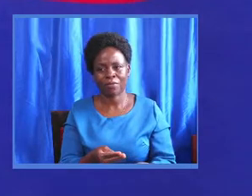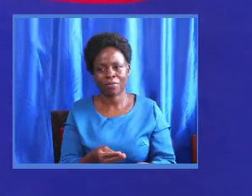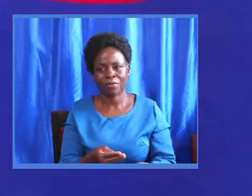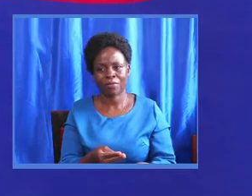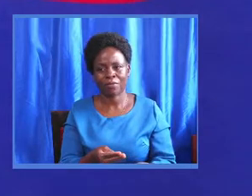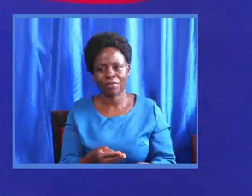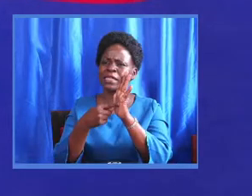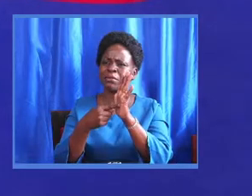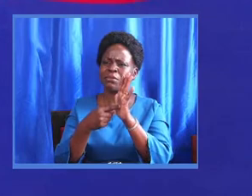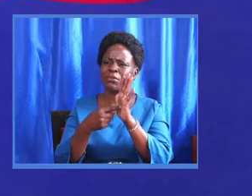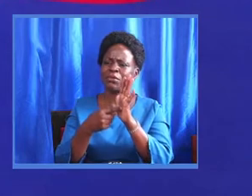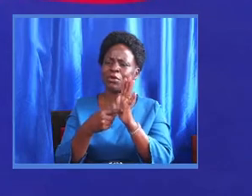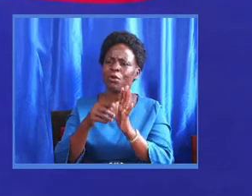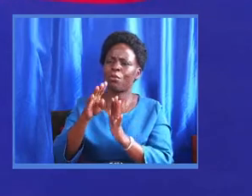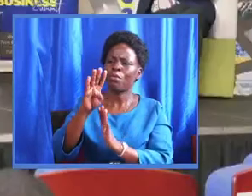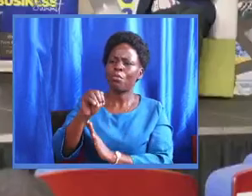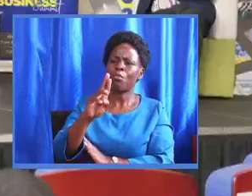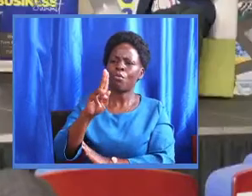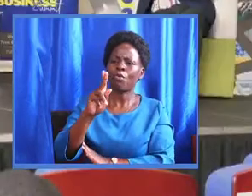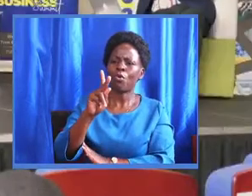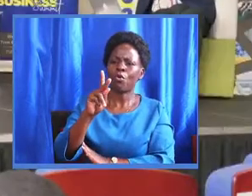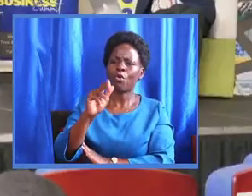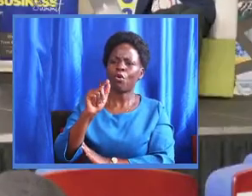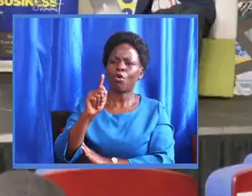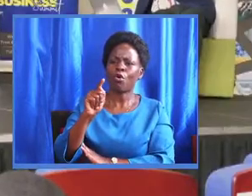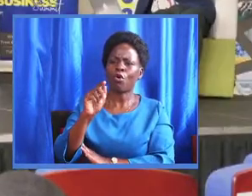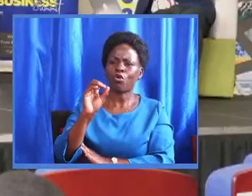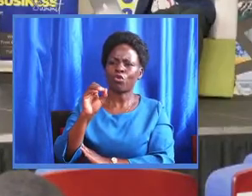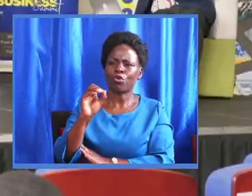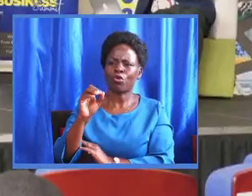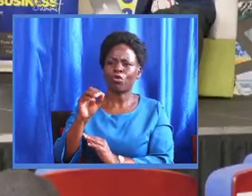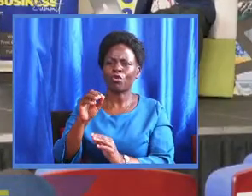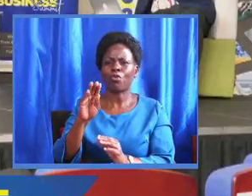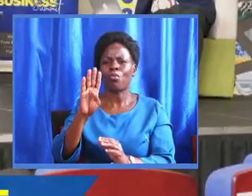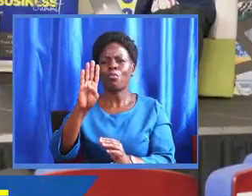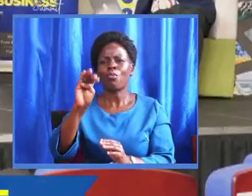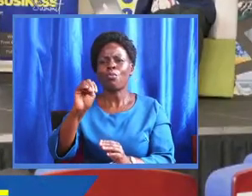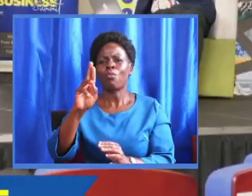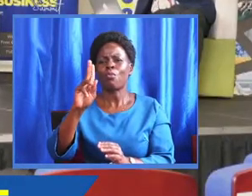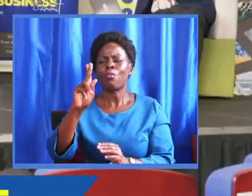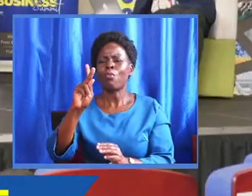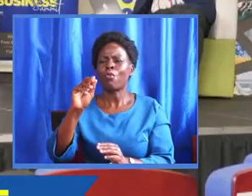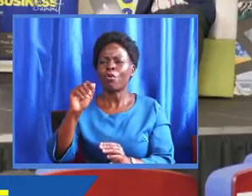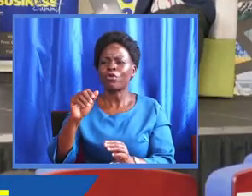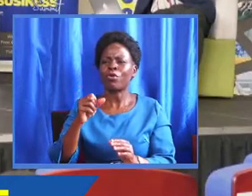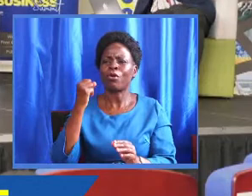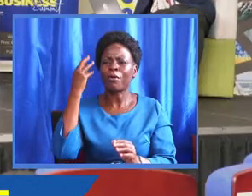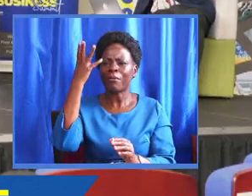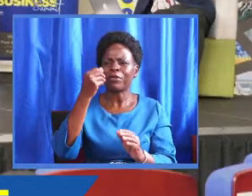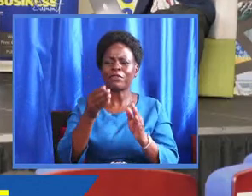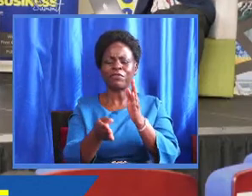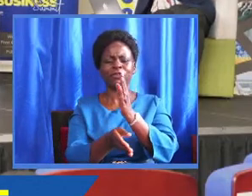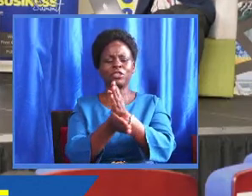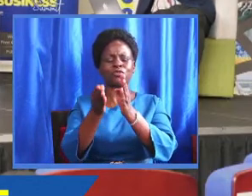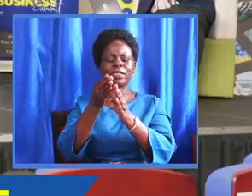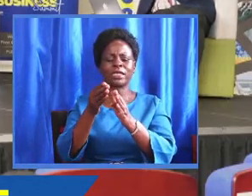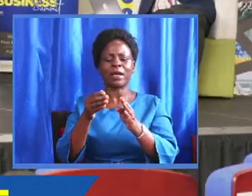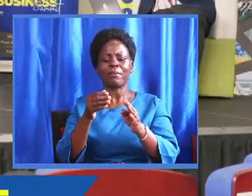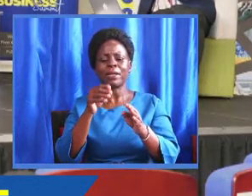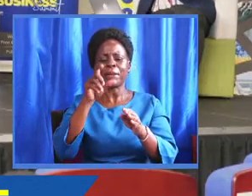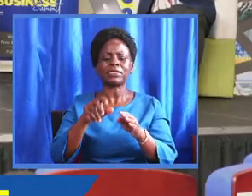of Bukoto. Bukoto Apartments, for example. It's a huge, beautiful structure overlooking a slum. You